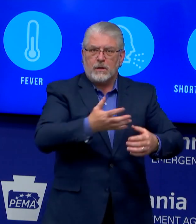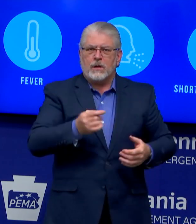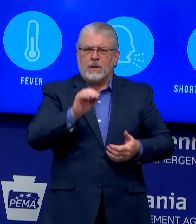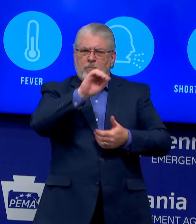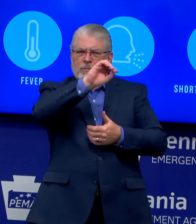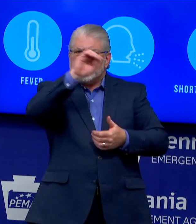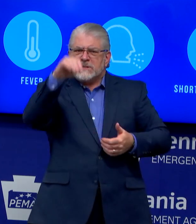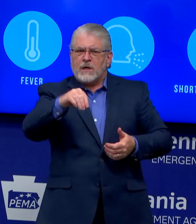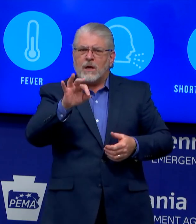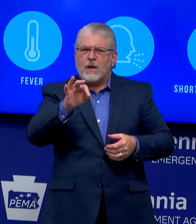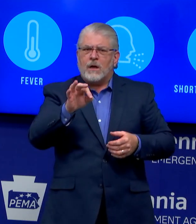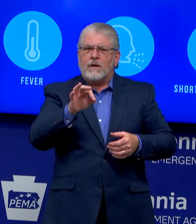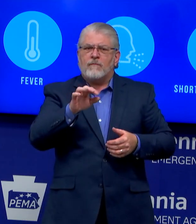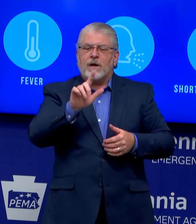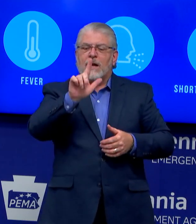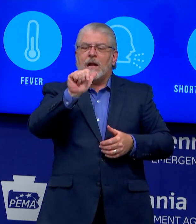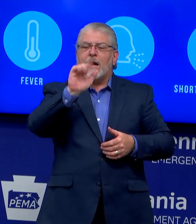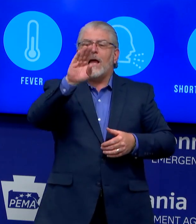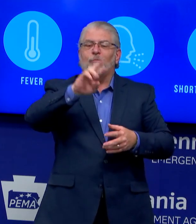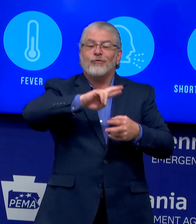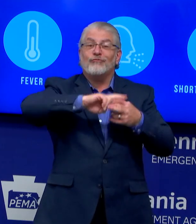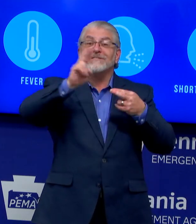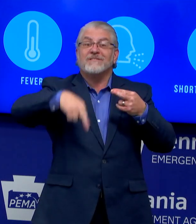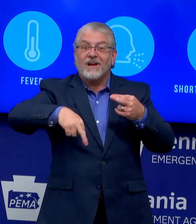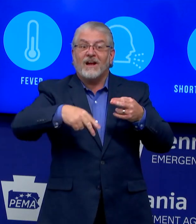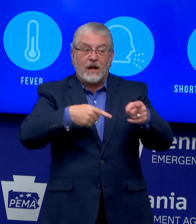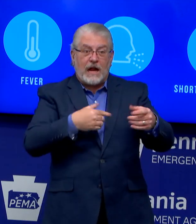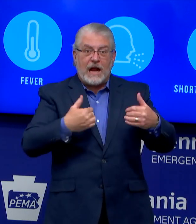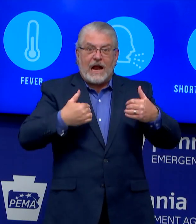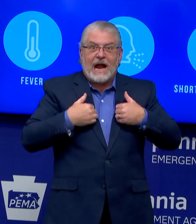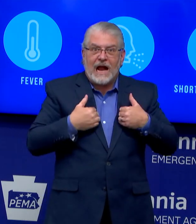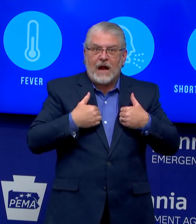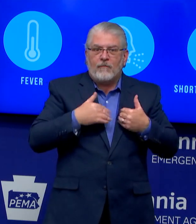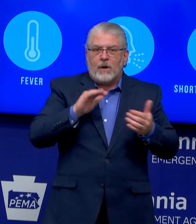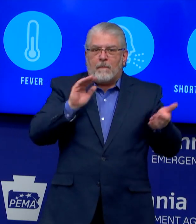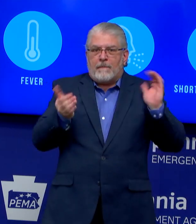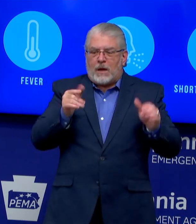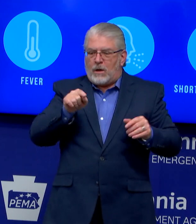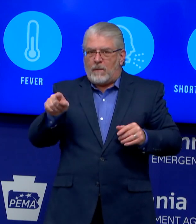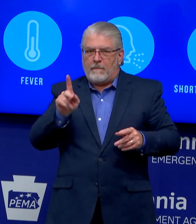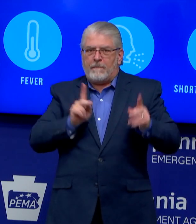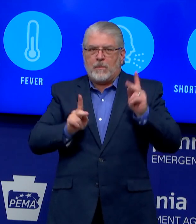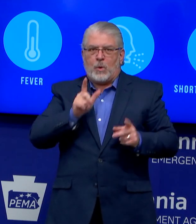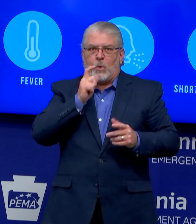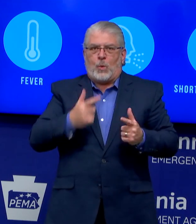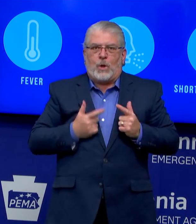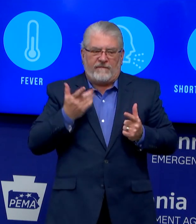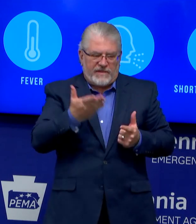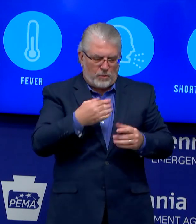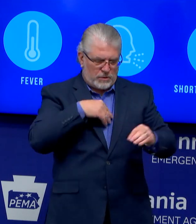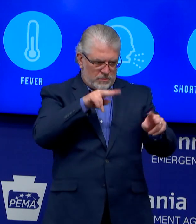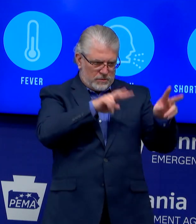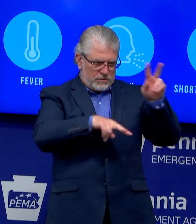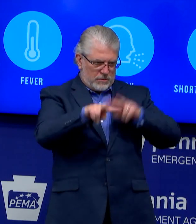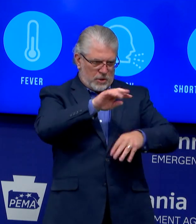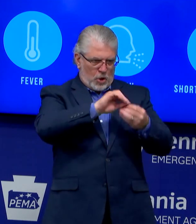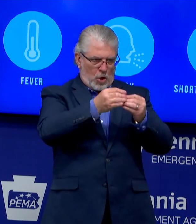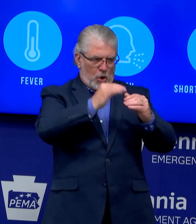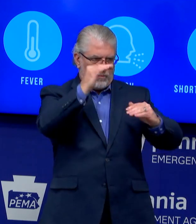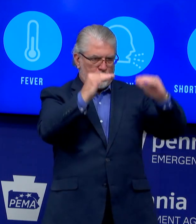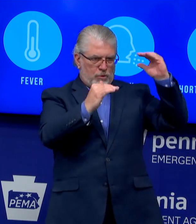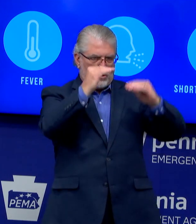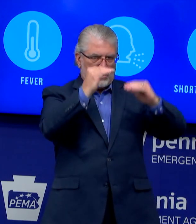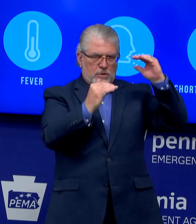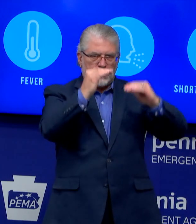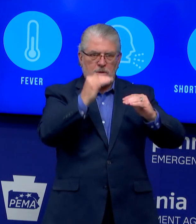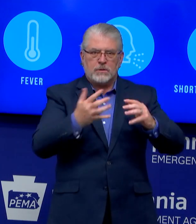lab results that are positive per capita. So how many new cases do we have in areas that have 1,000 citizens?